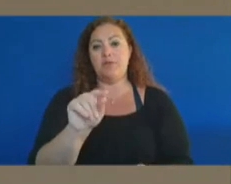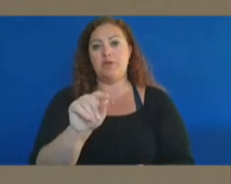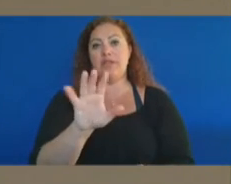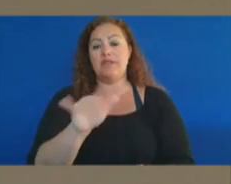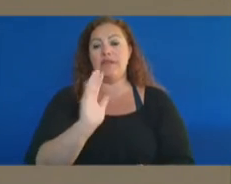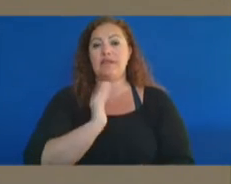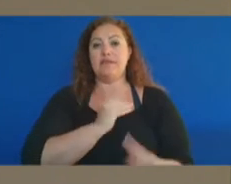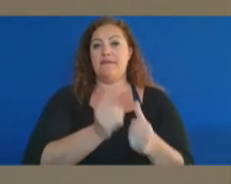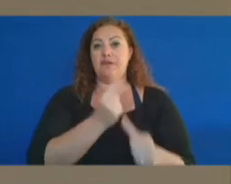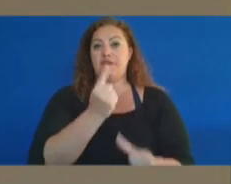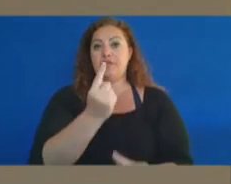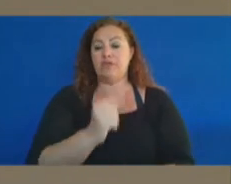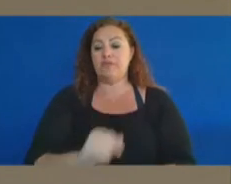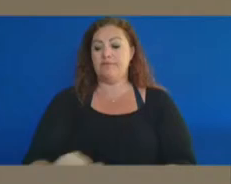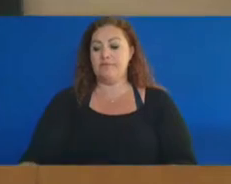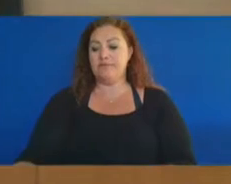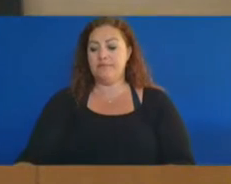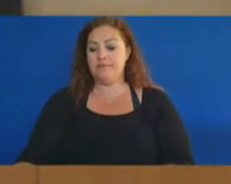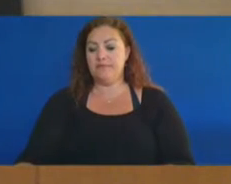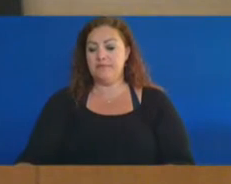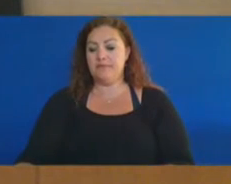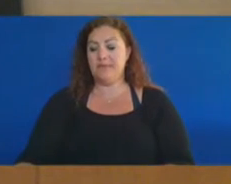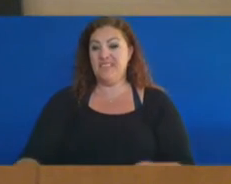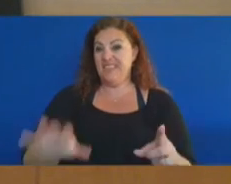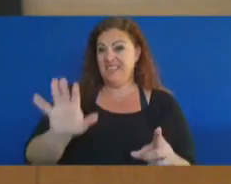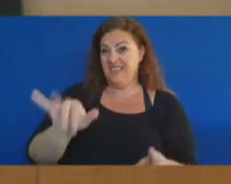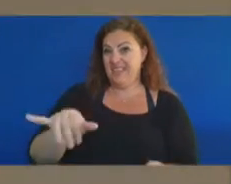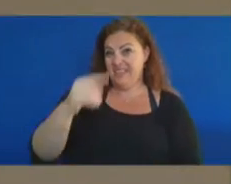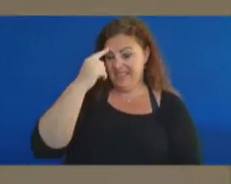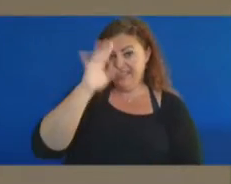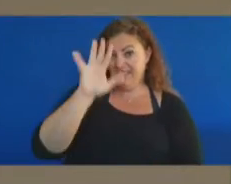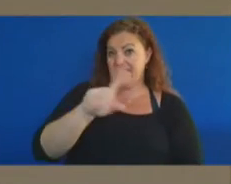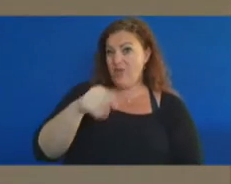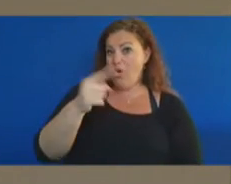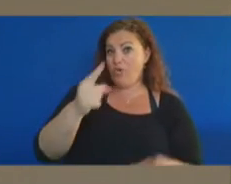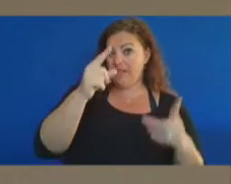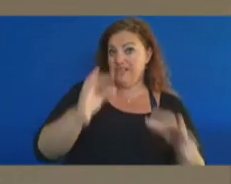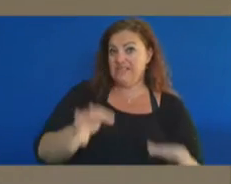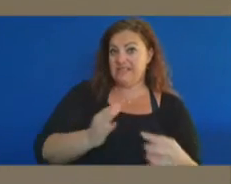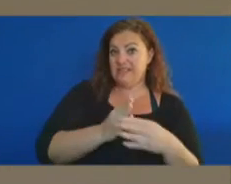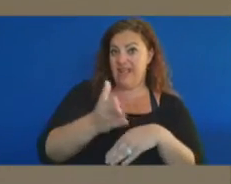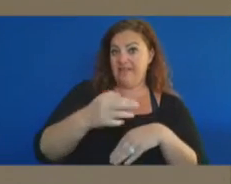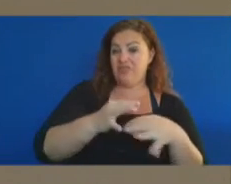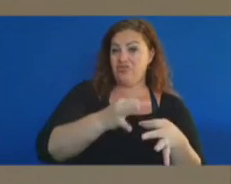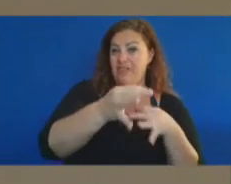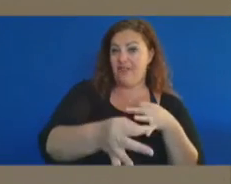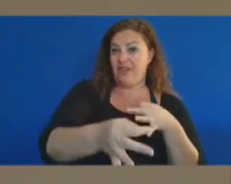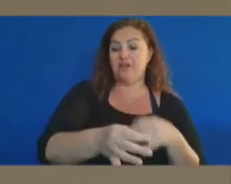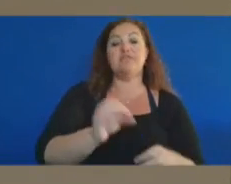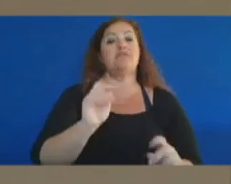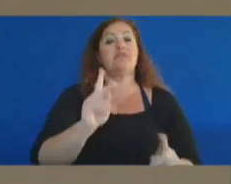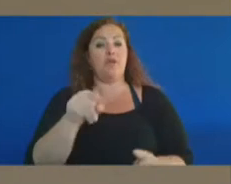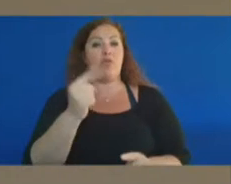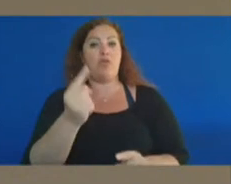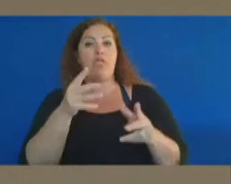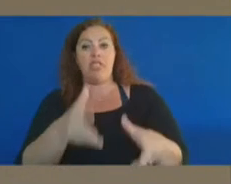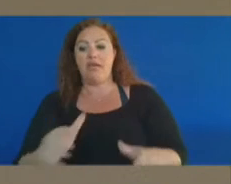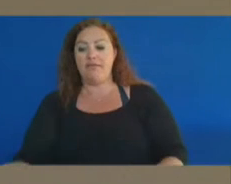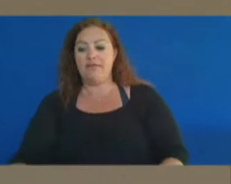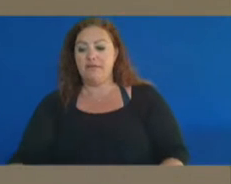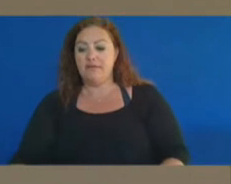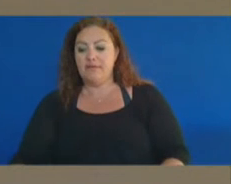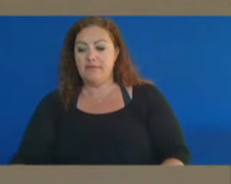one I think that's the only decision we have now after deferrals the only one left all right so with that for this